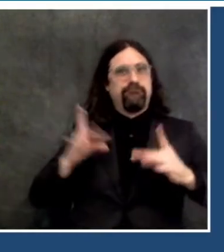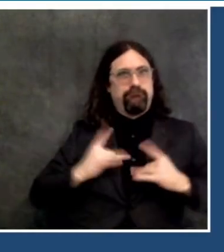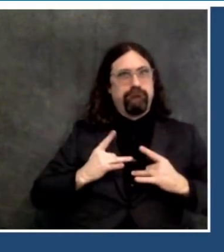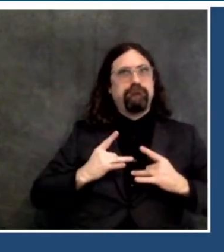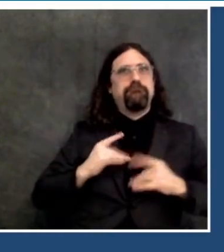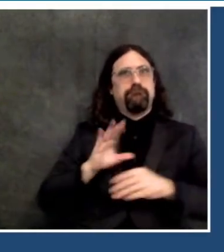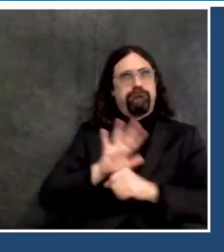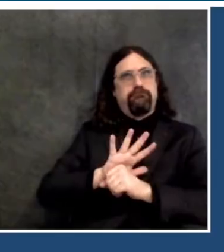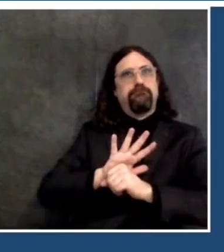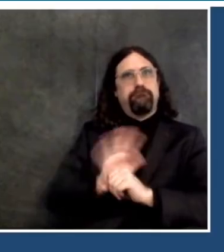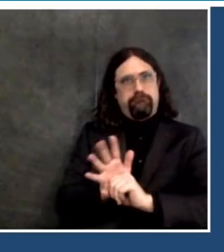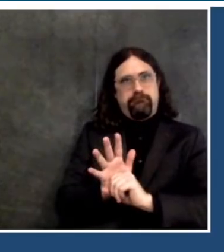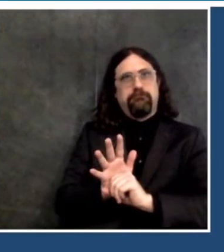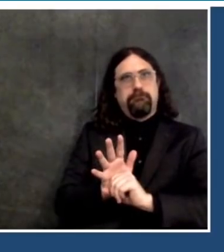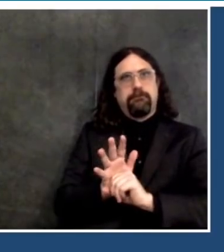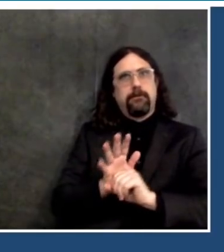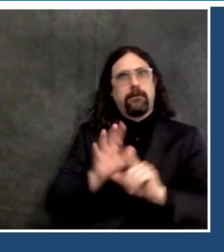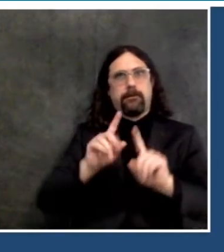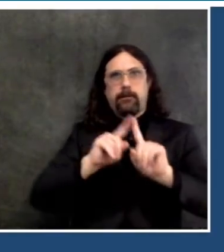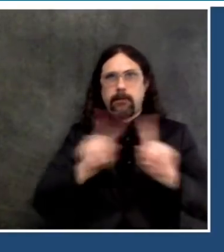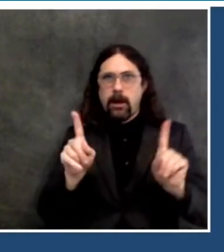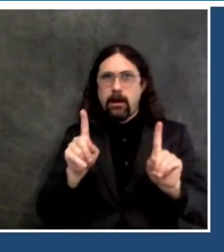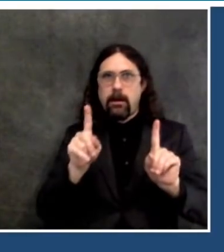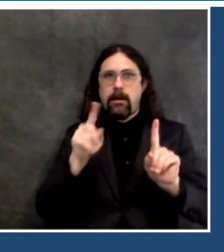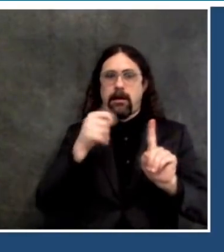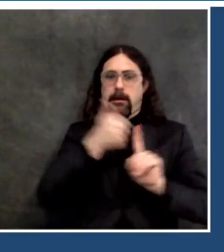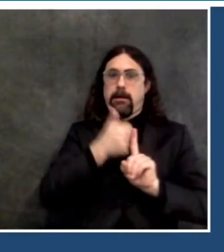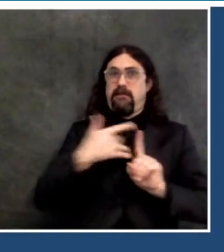Singapore yesterday.